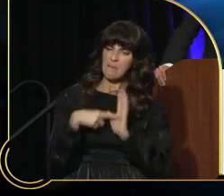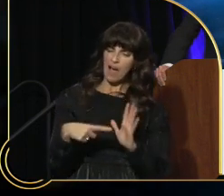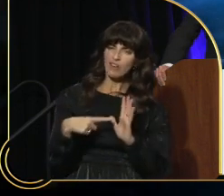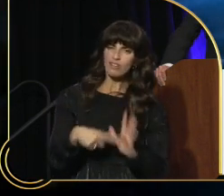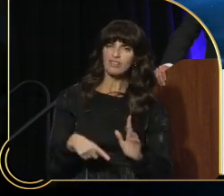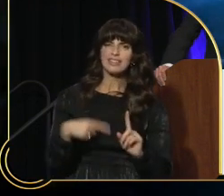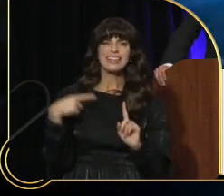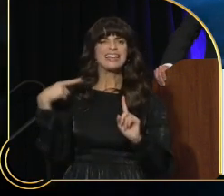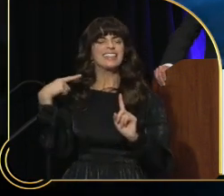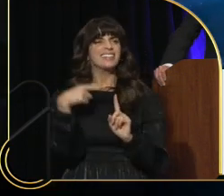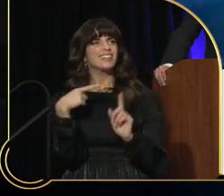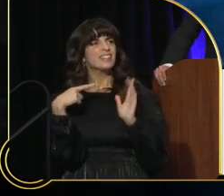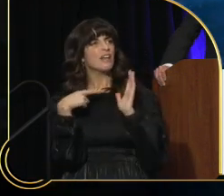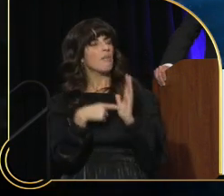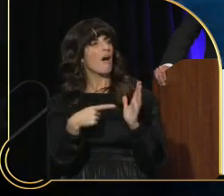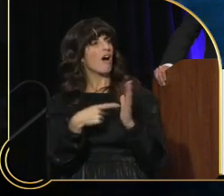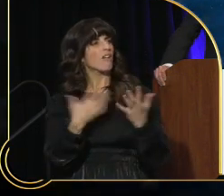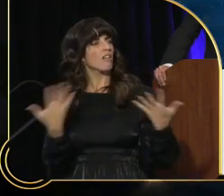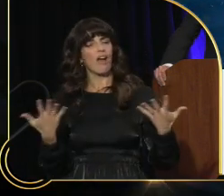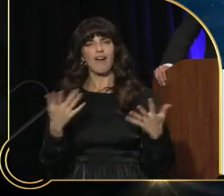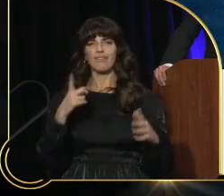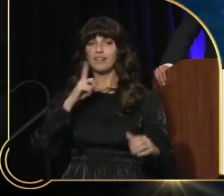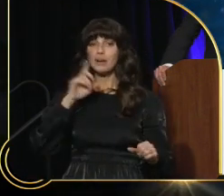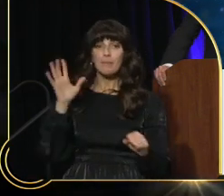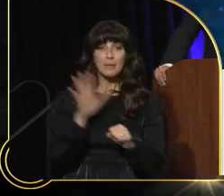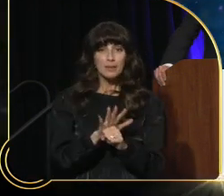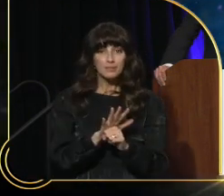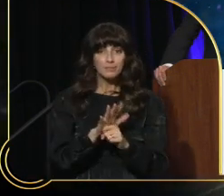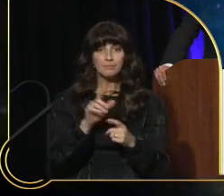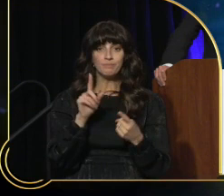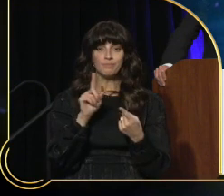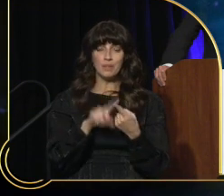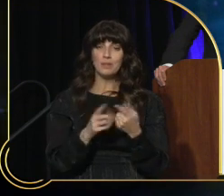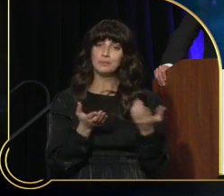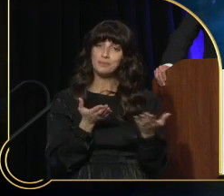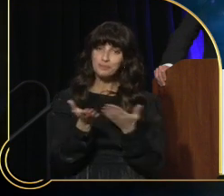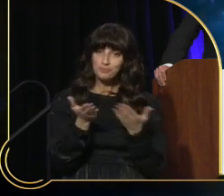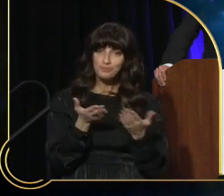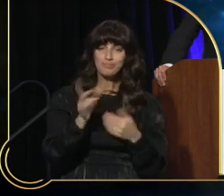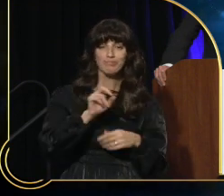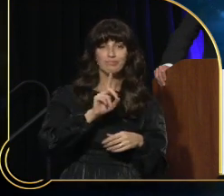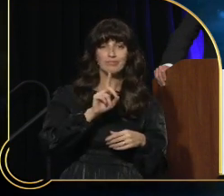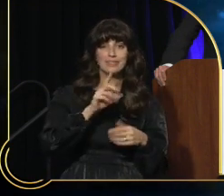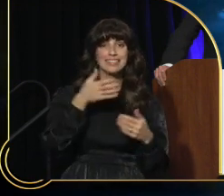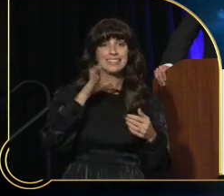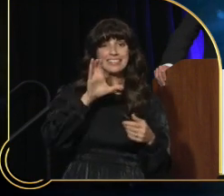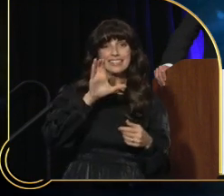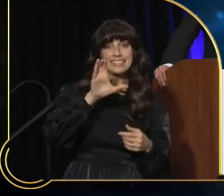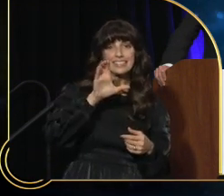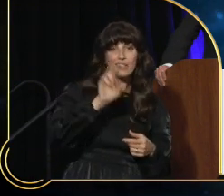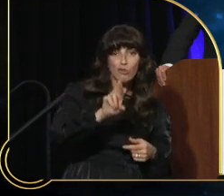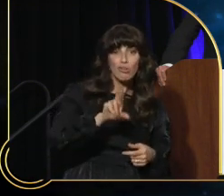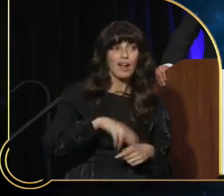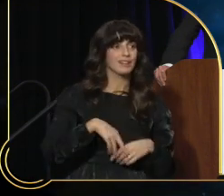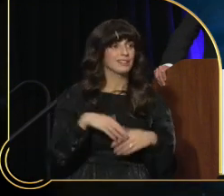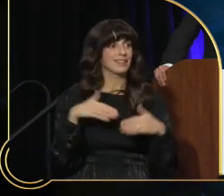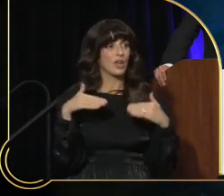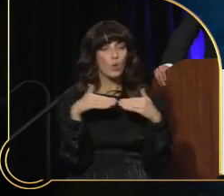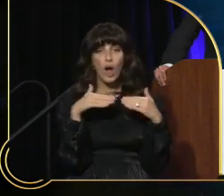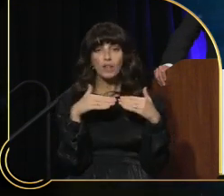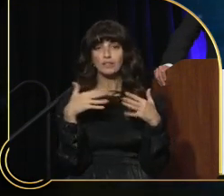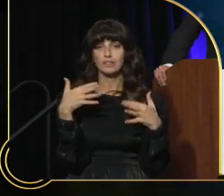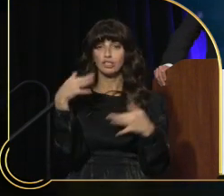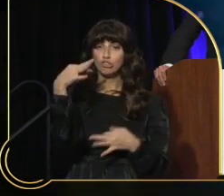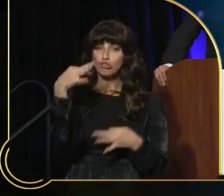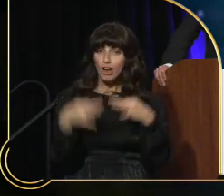a model of commitment to serving rights and equality and justice. He's a